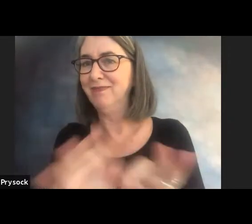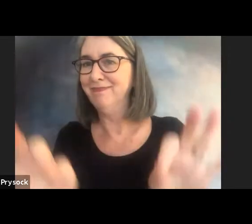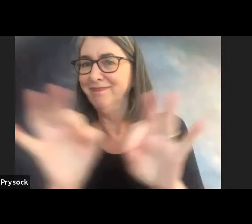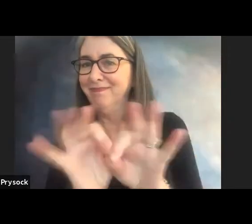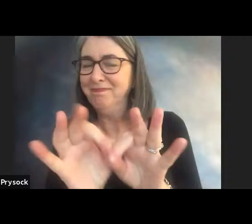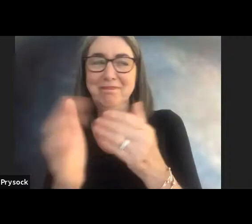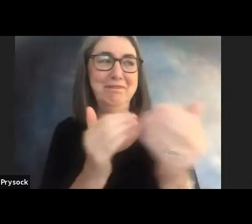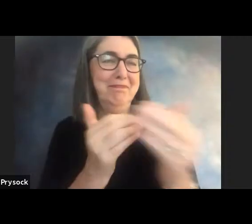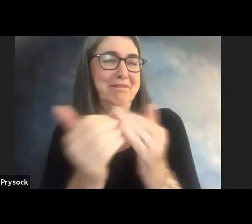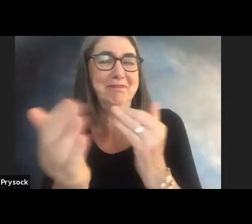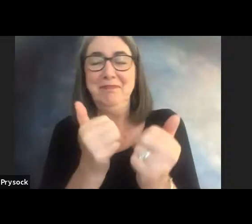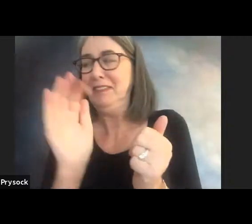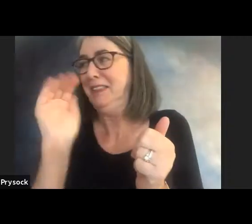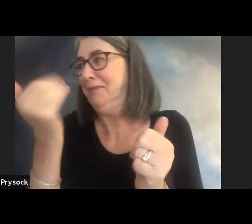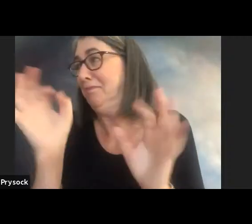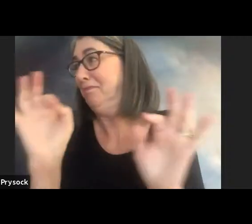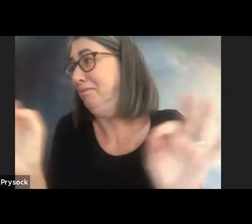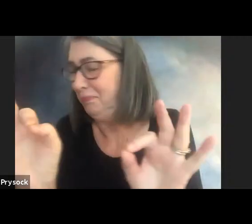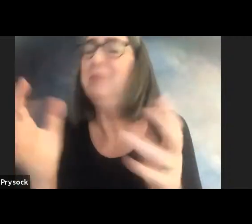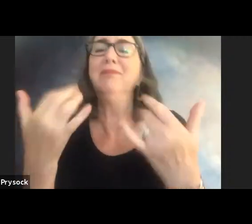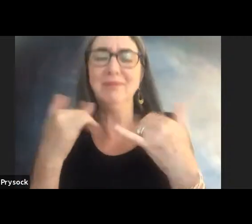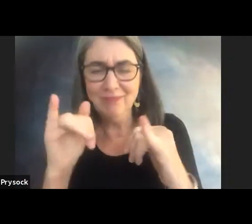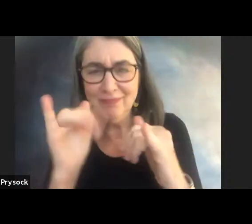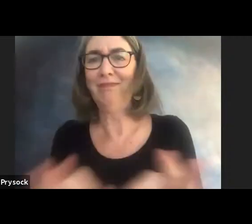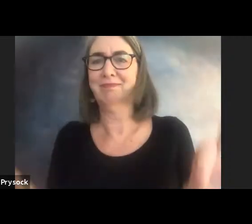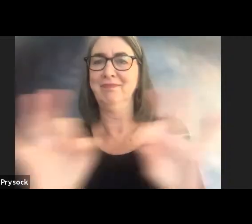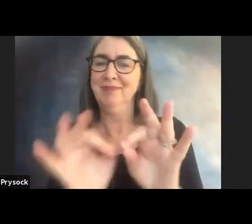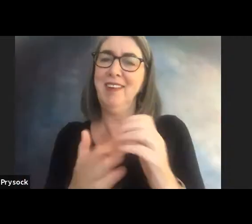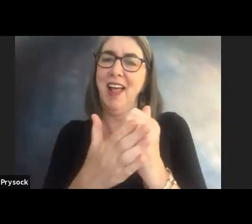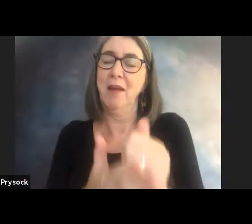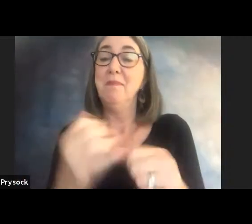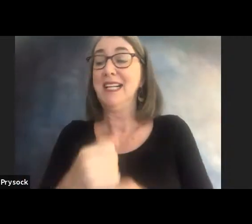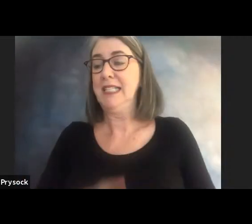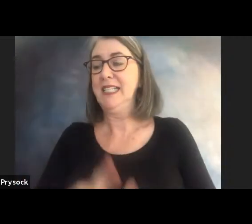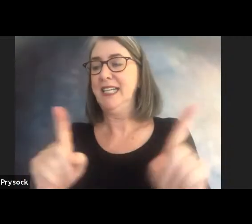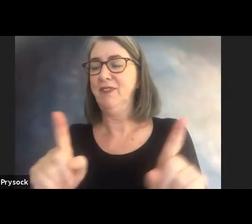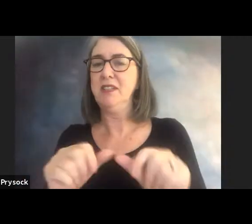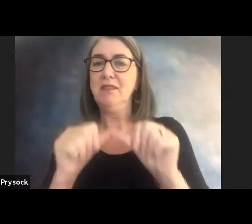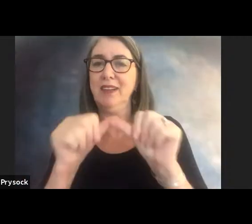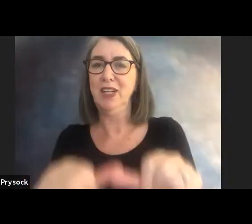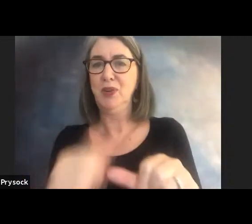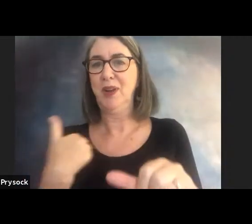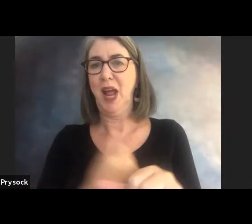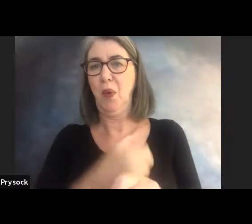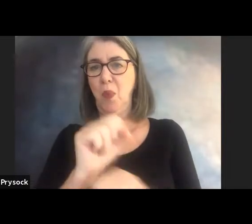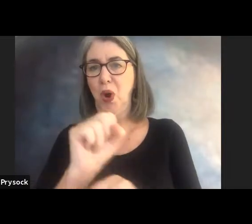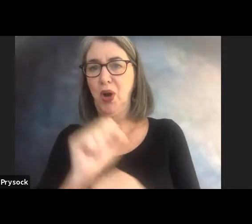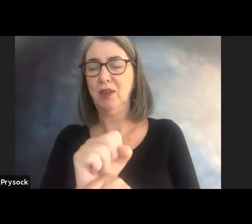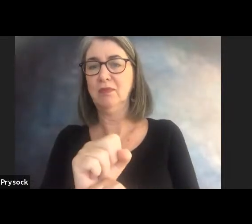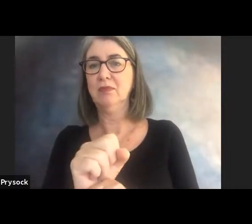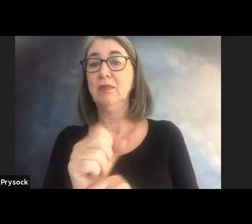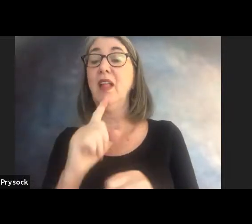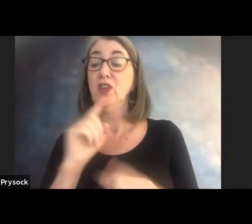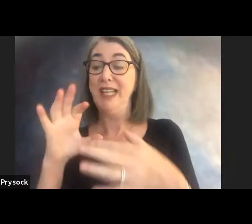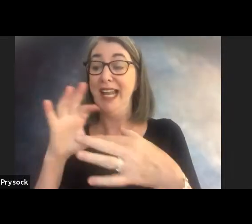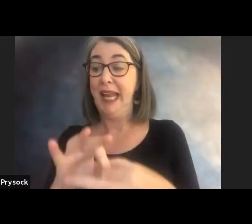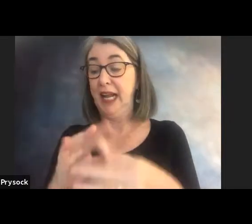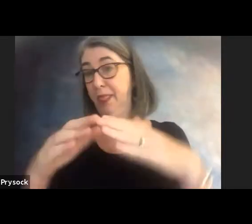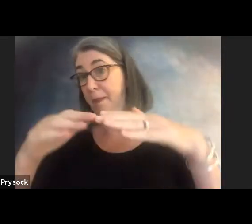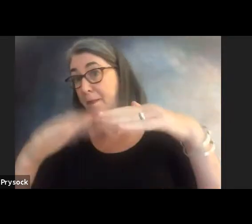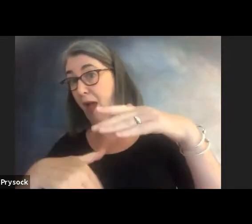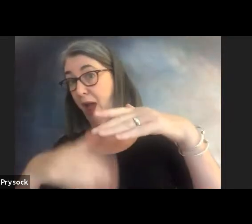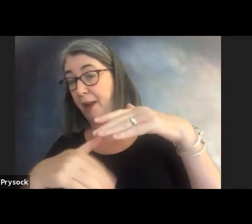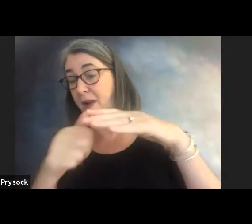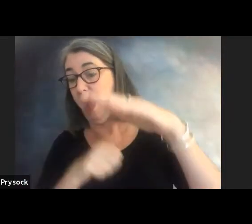matter how small or big the contribution. It really makes a difference in continuing our work. There's a link at the bottom below